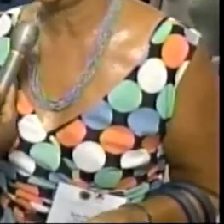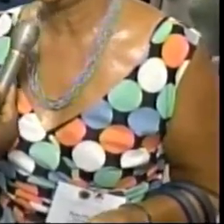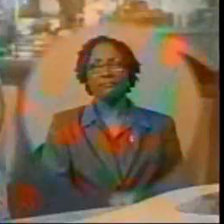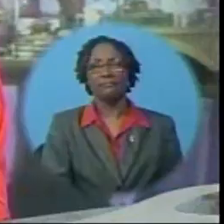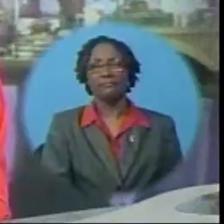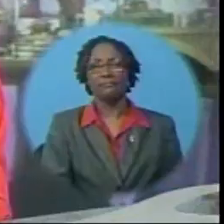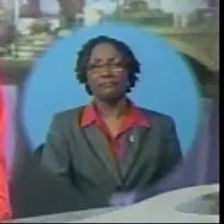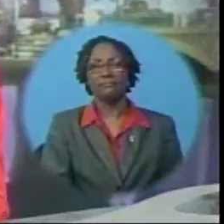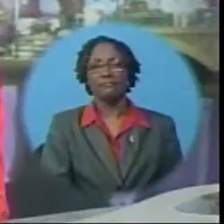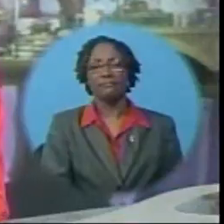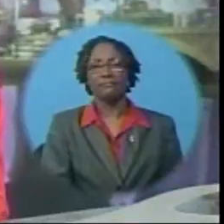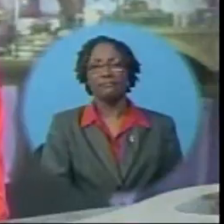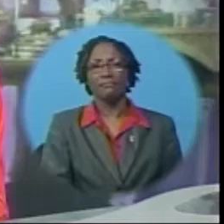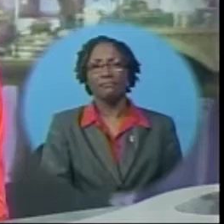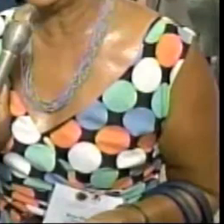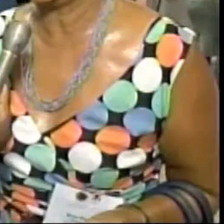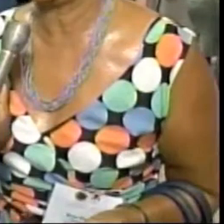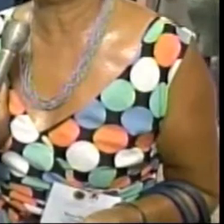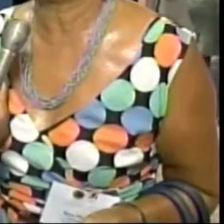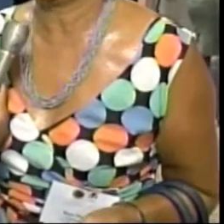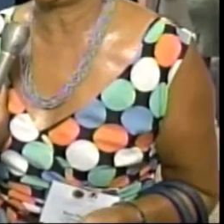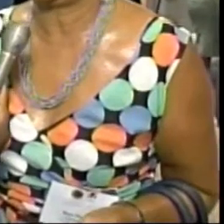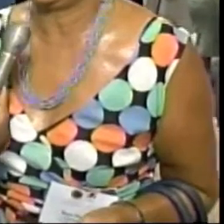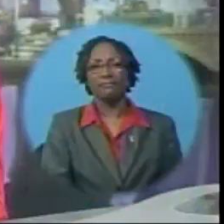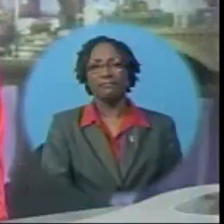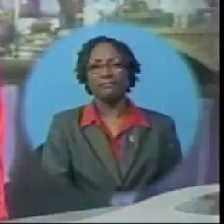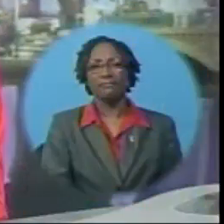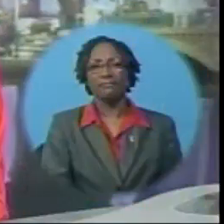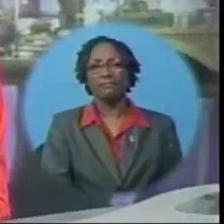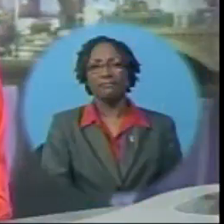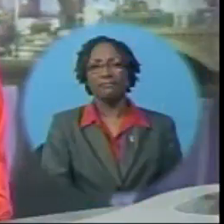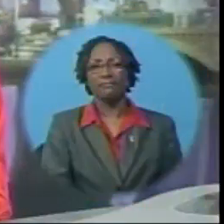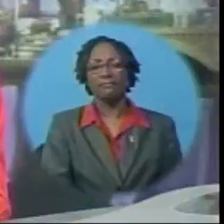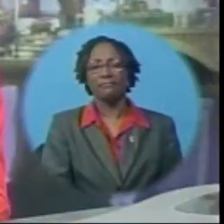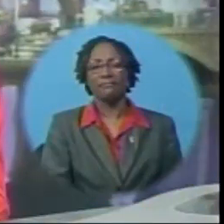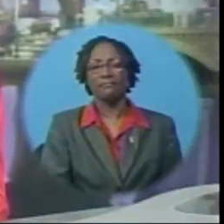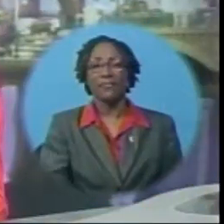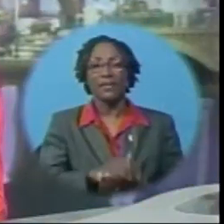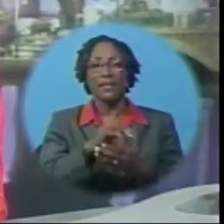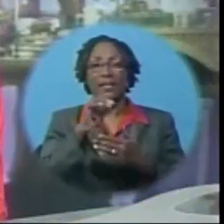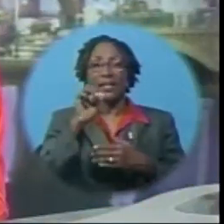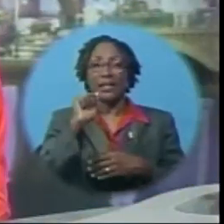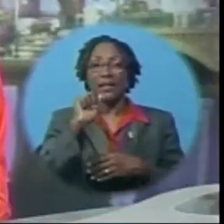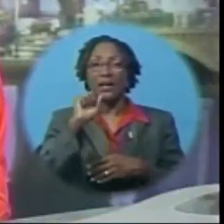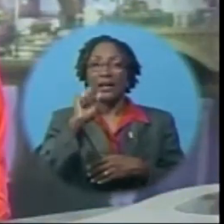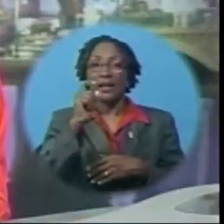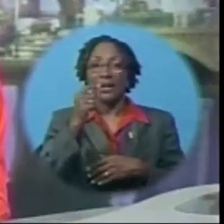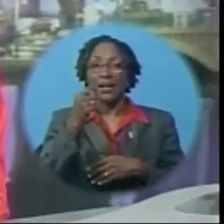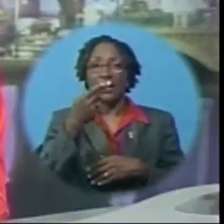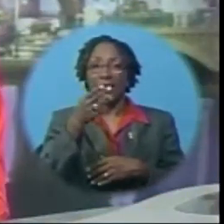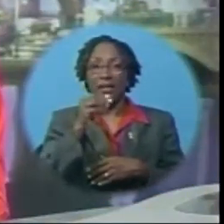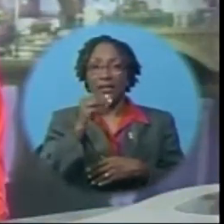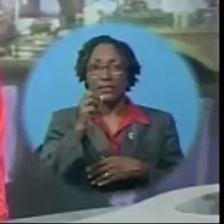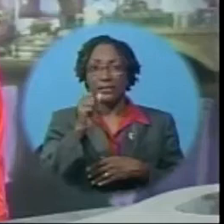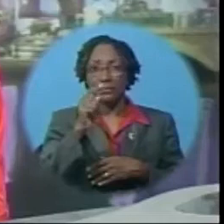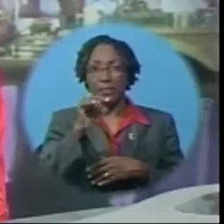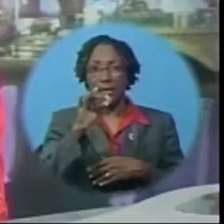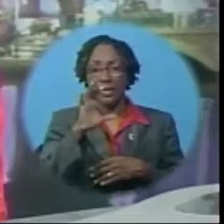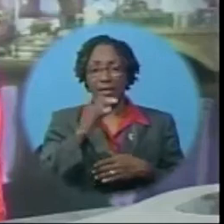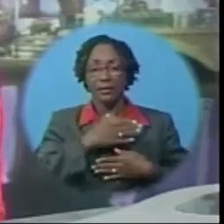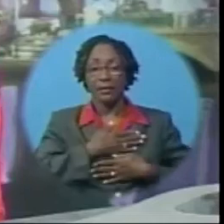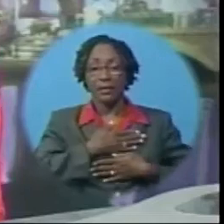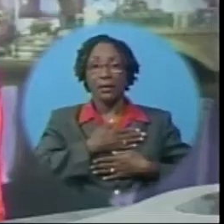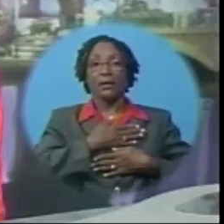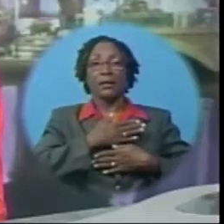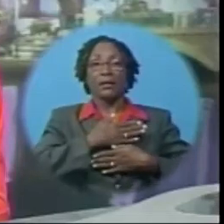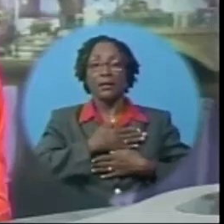banks, so that the money is clean and underhanded. Asthmatics in Barbados appear to be getting better at managing